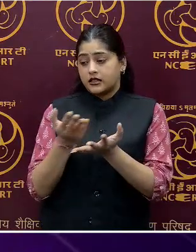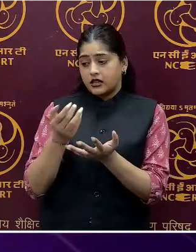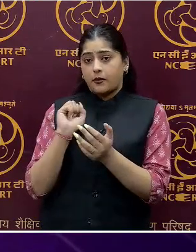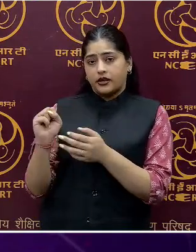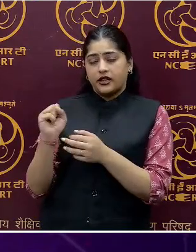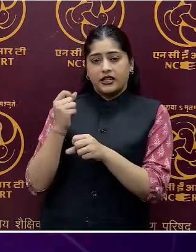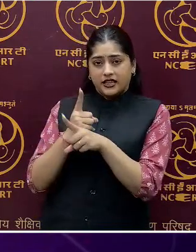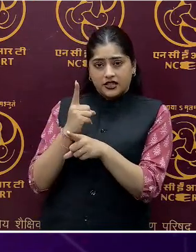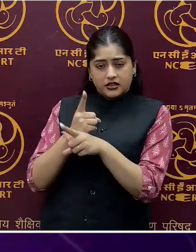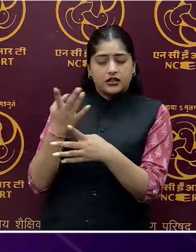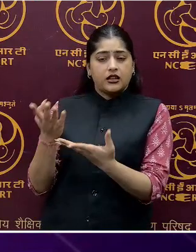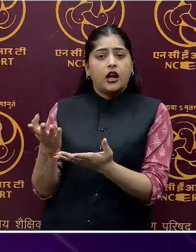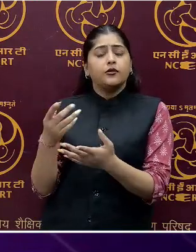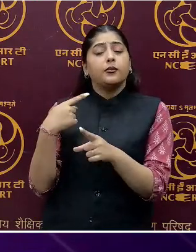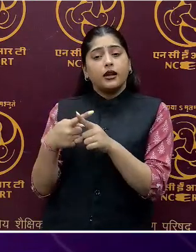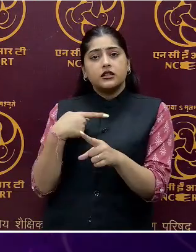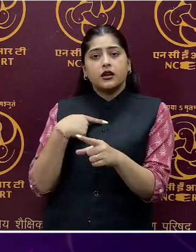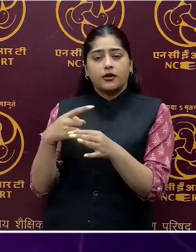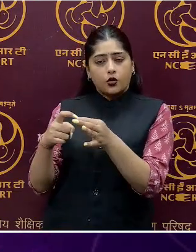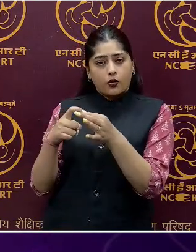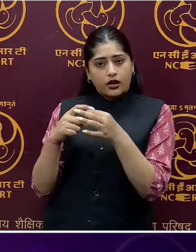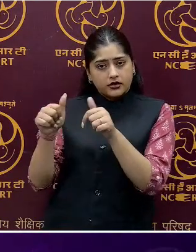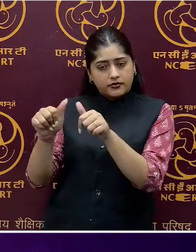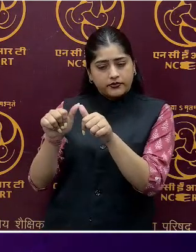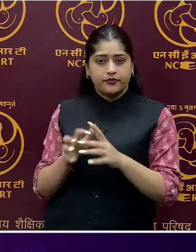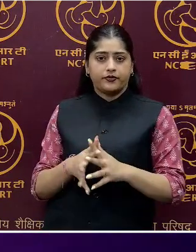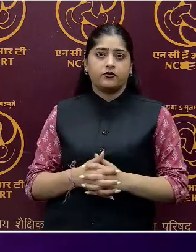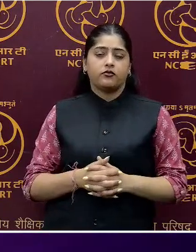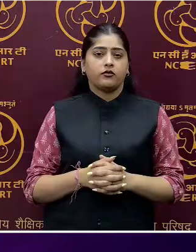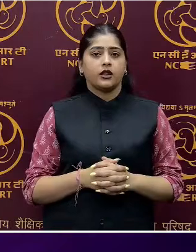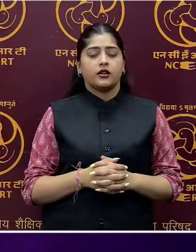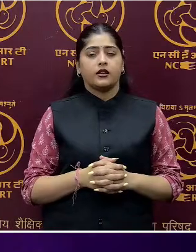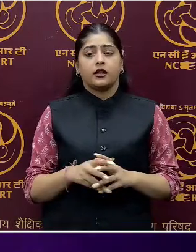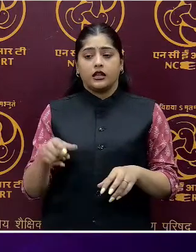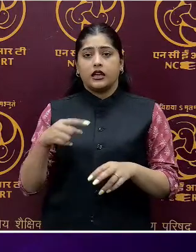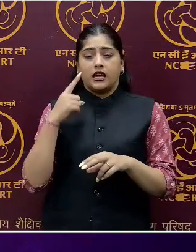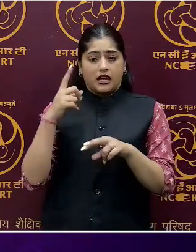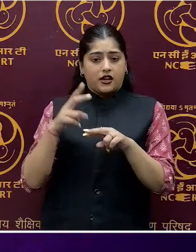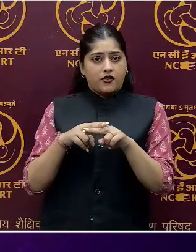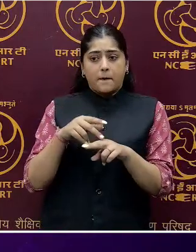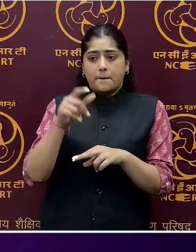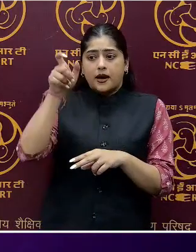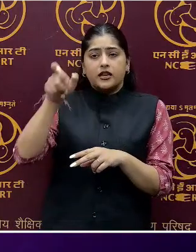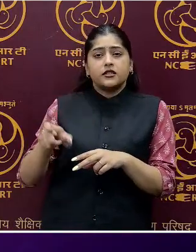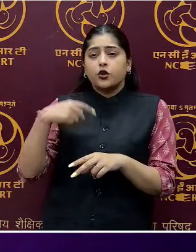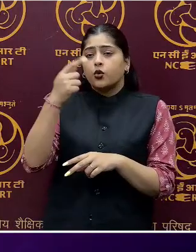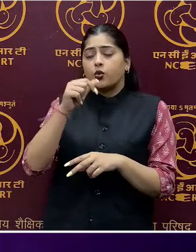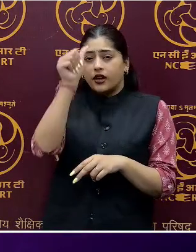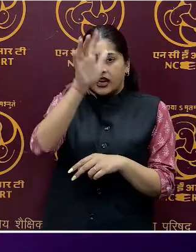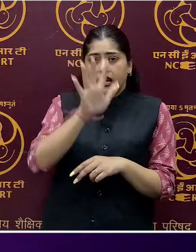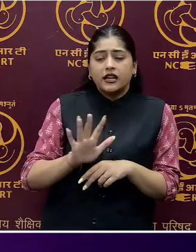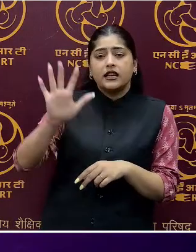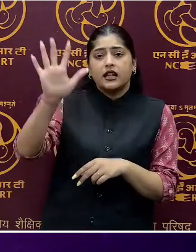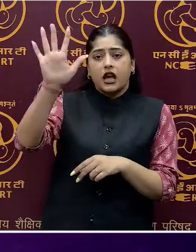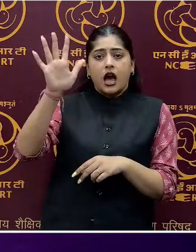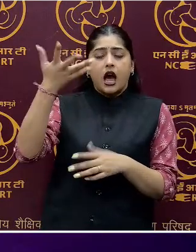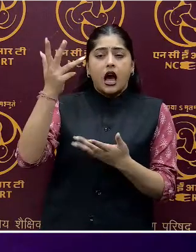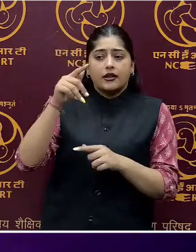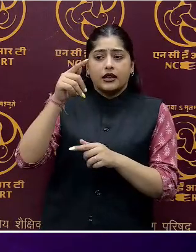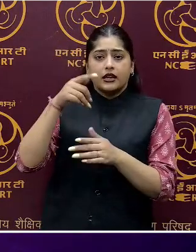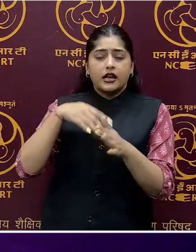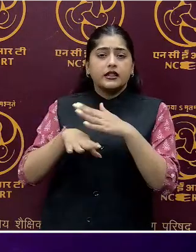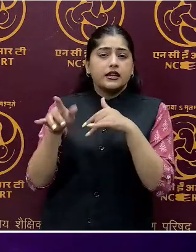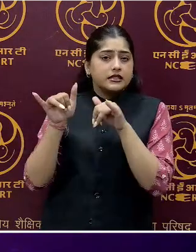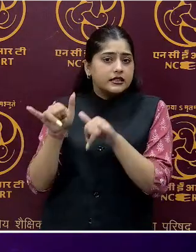and answer the following questions. What do we call the people who live in India? So answer is there, Indian? Answer is there,